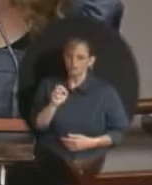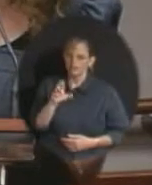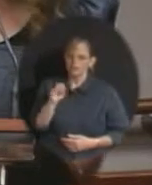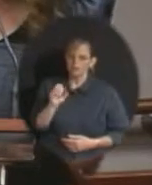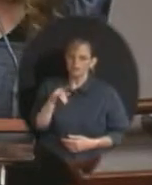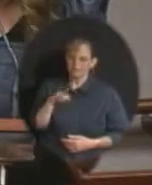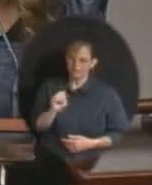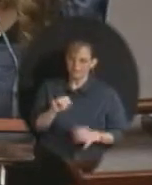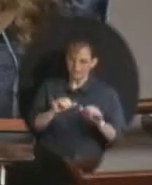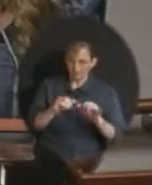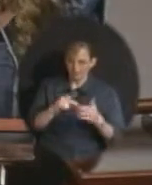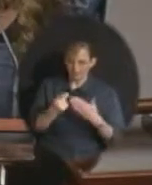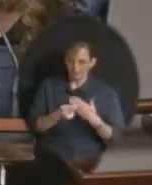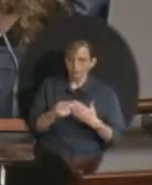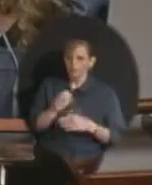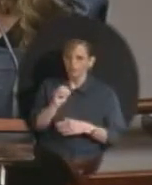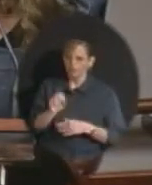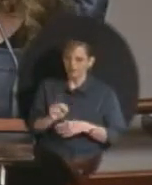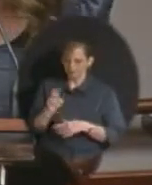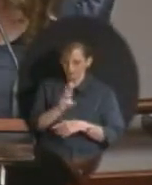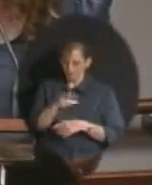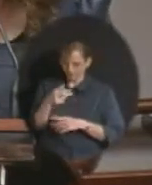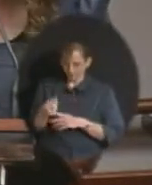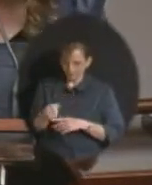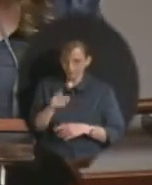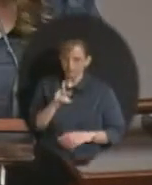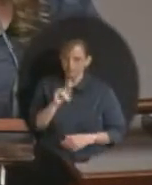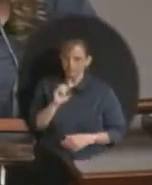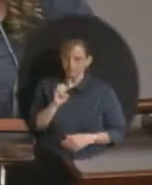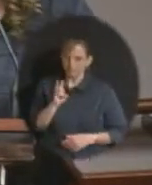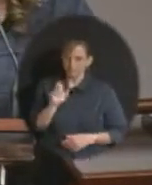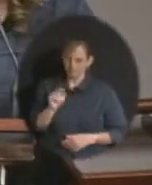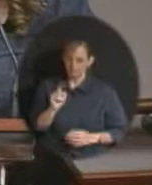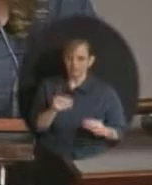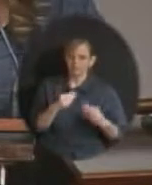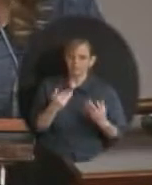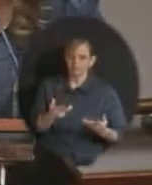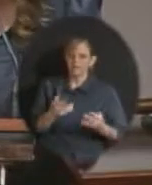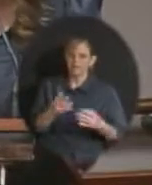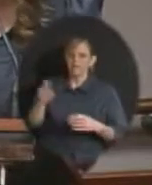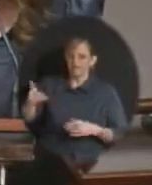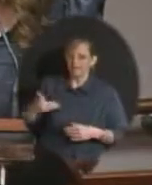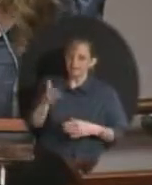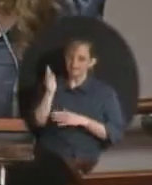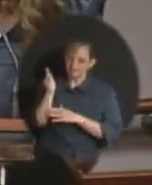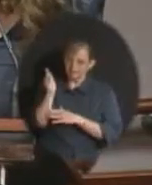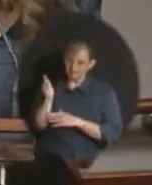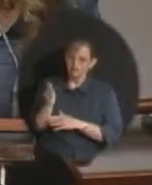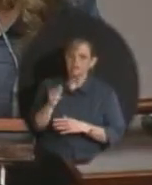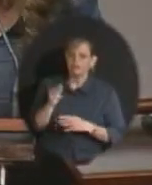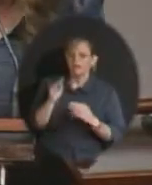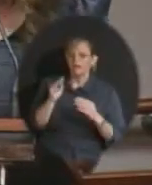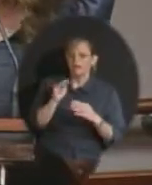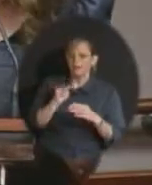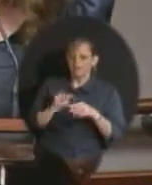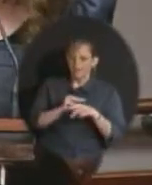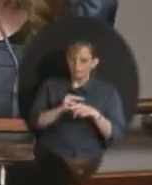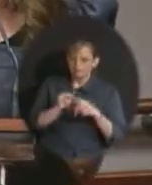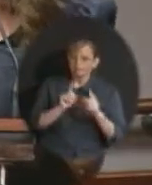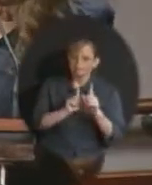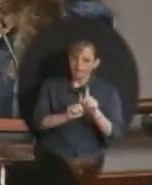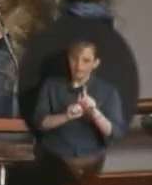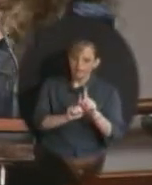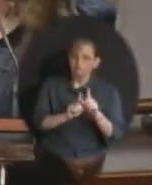Olathe Northwest High School, Kiewit has provided industry professionals for guest lectures, mentorships, internships throughout many of